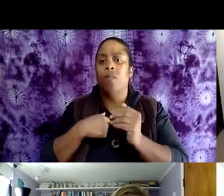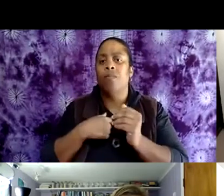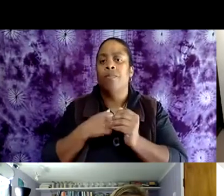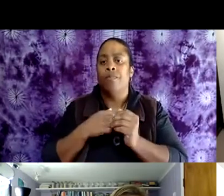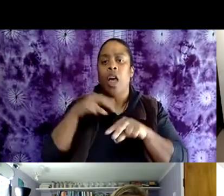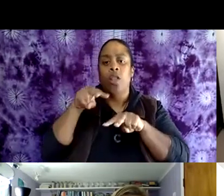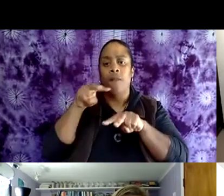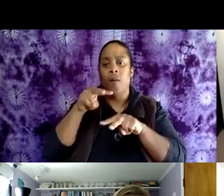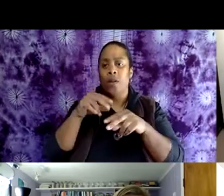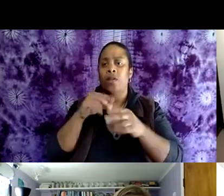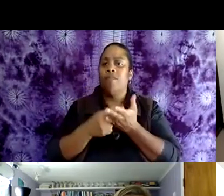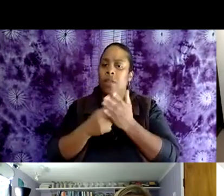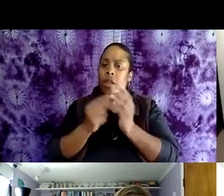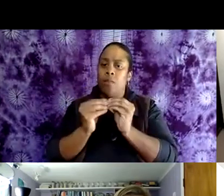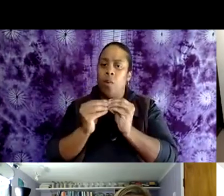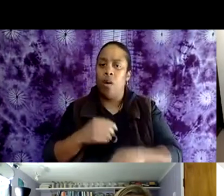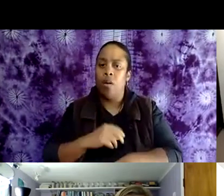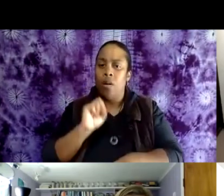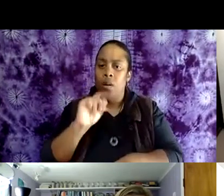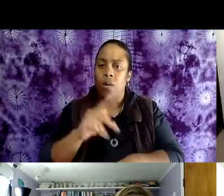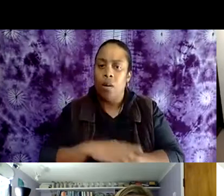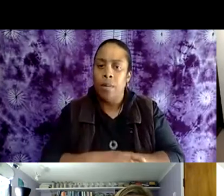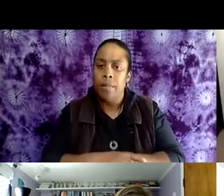Thanks so much, Susan. All right, Henry, Kendara, and then Thorne.